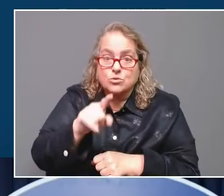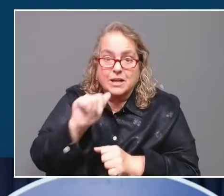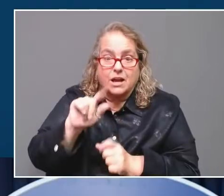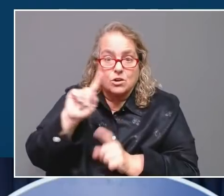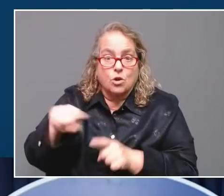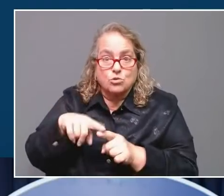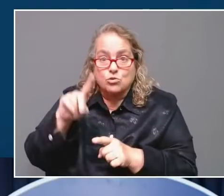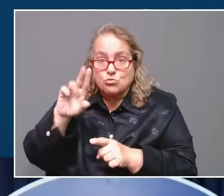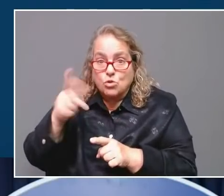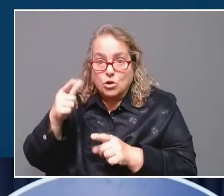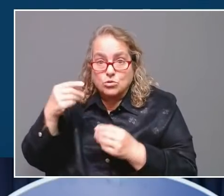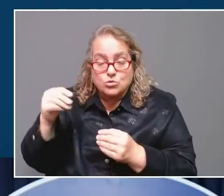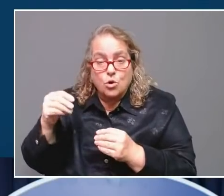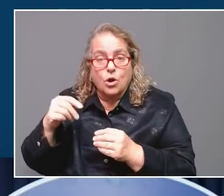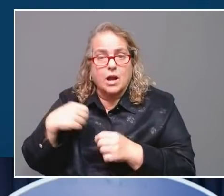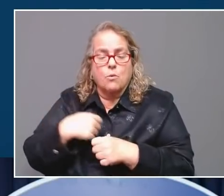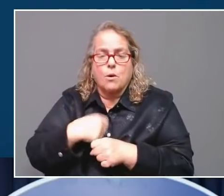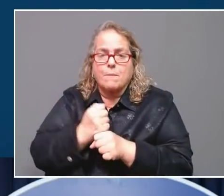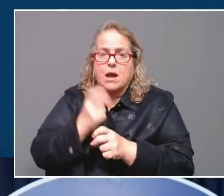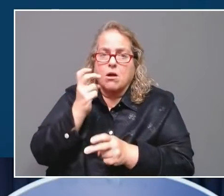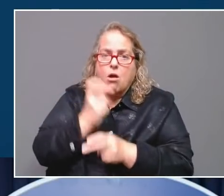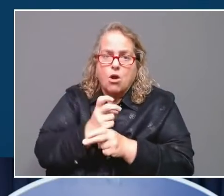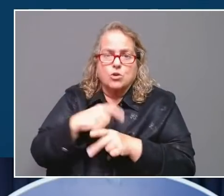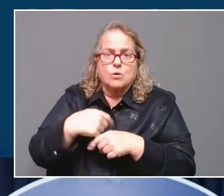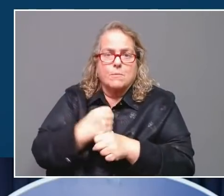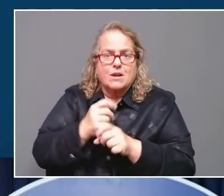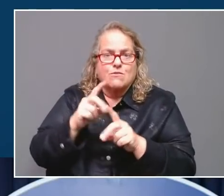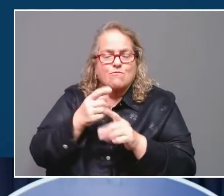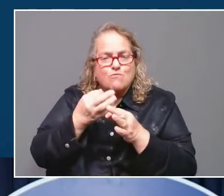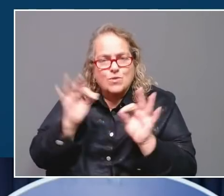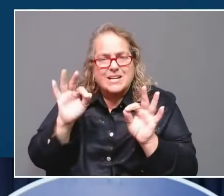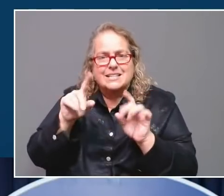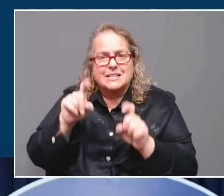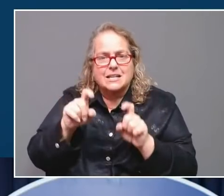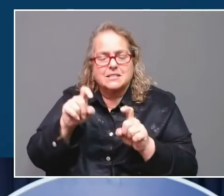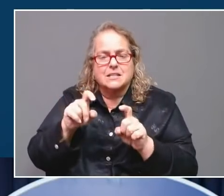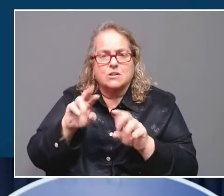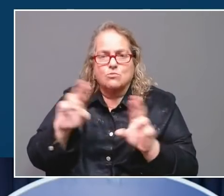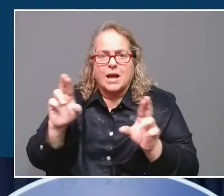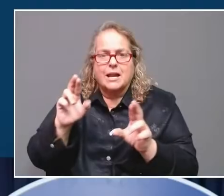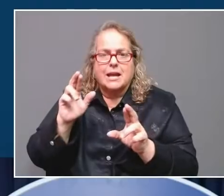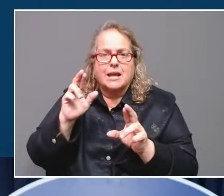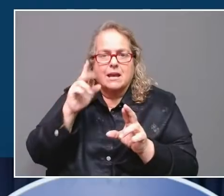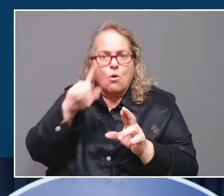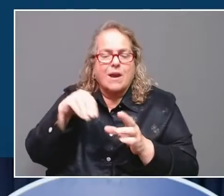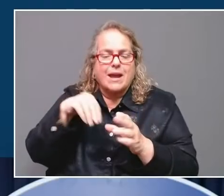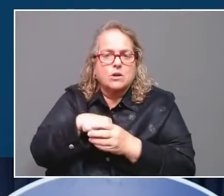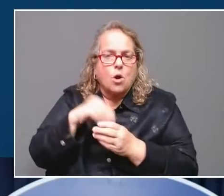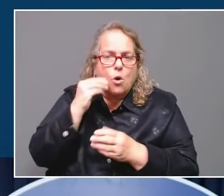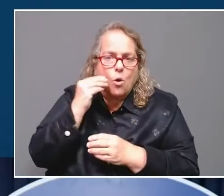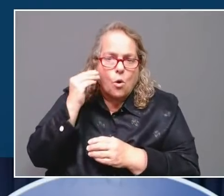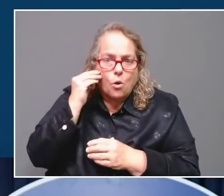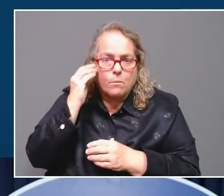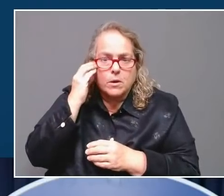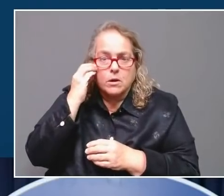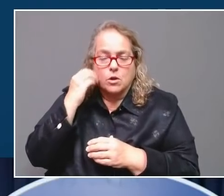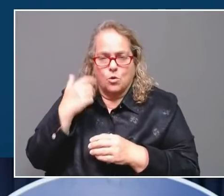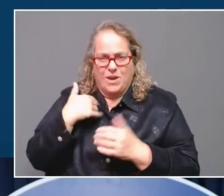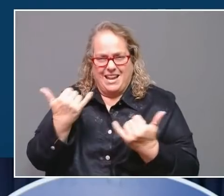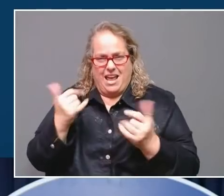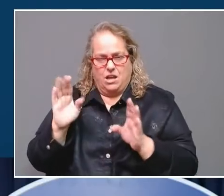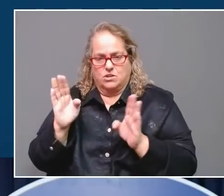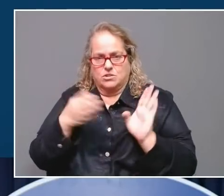work real hard to try to make free testing available that you can do in home. We're shifting to a different phase of the virus where it'll be less where you go